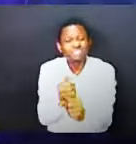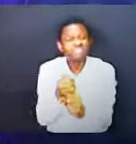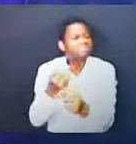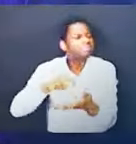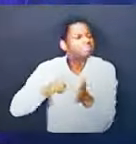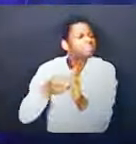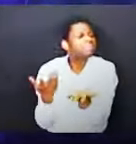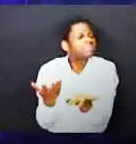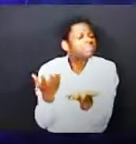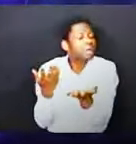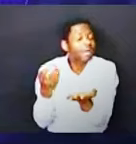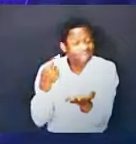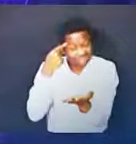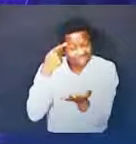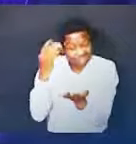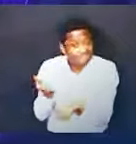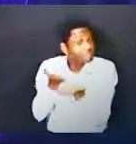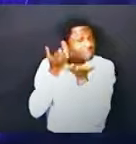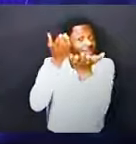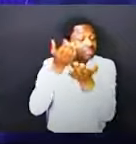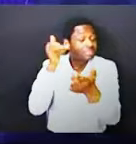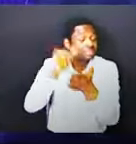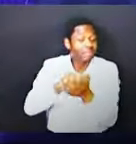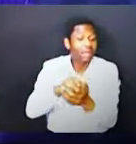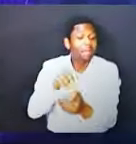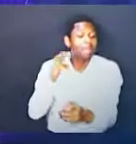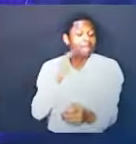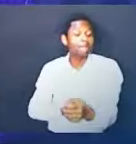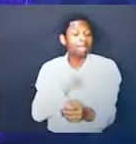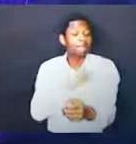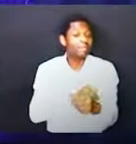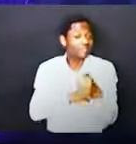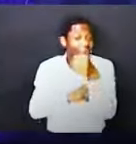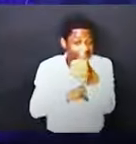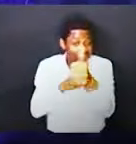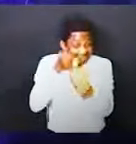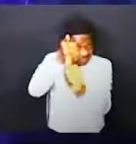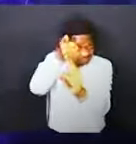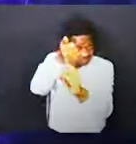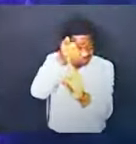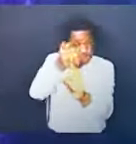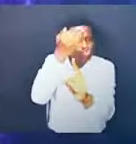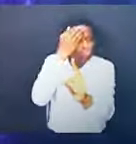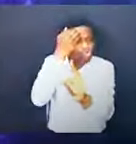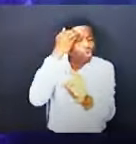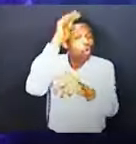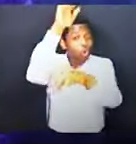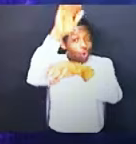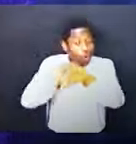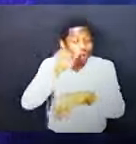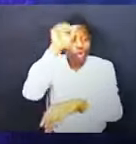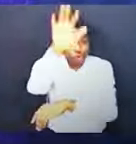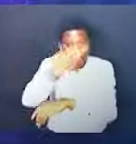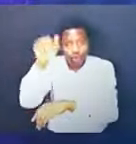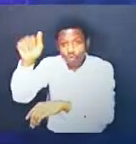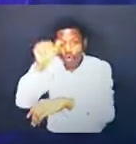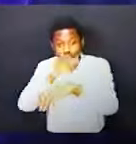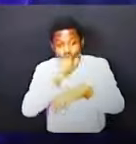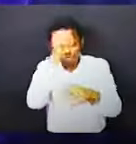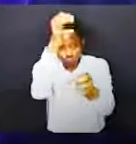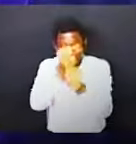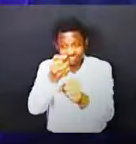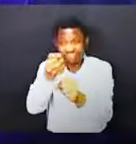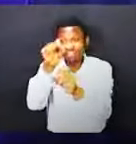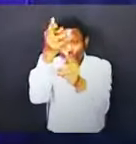that his congregants, they know the calling they have received. The small poor or ye ready the duenu e catch refus or